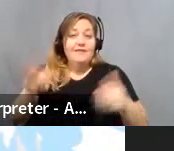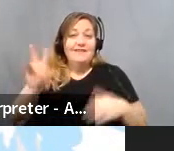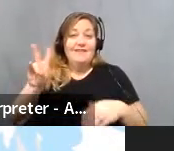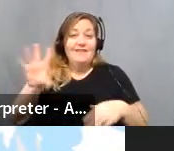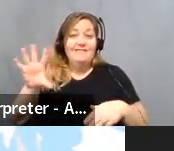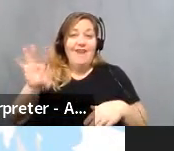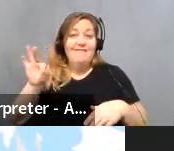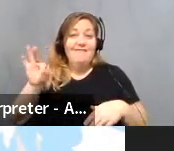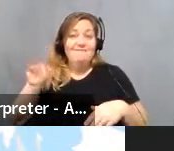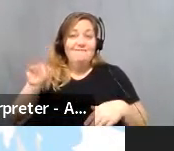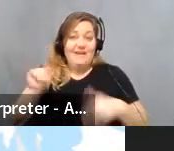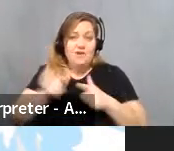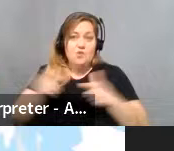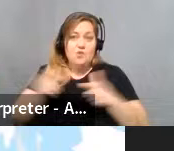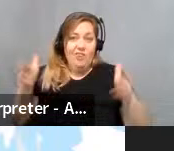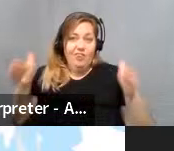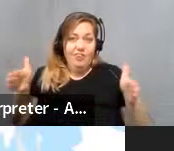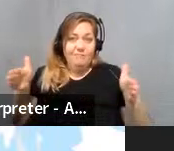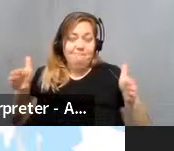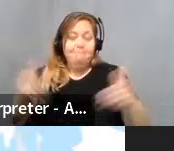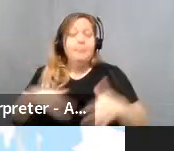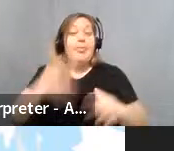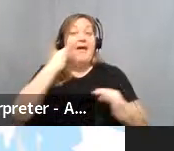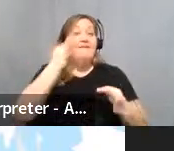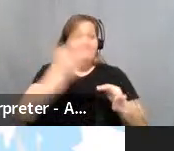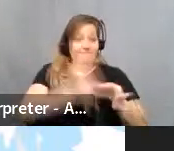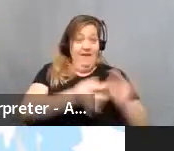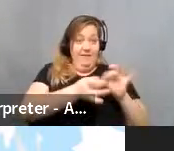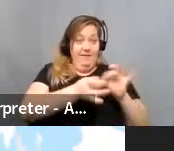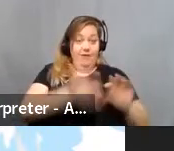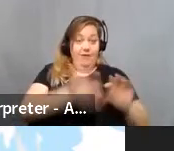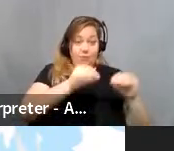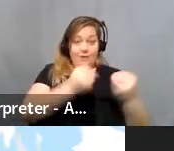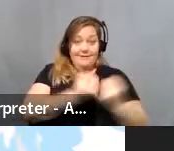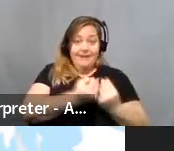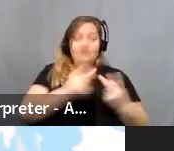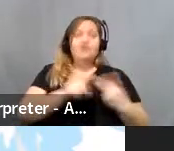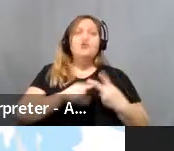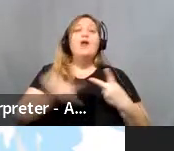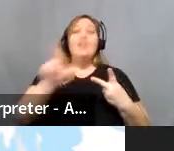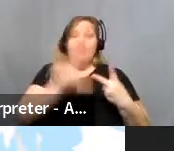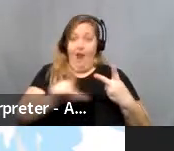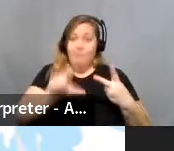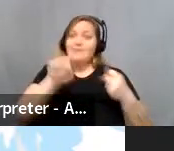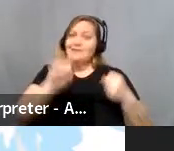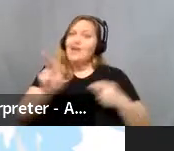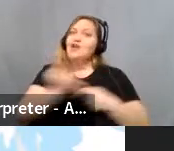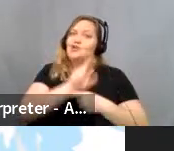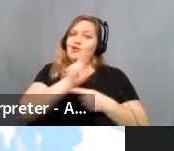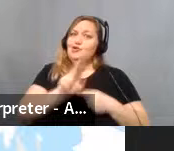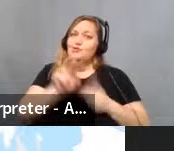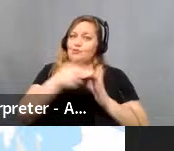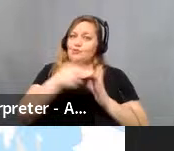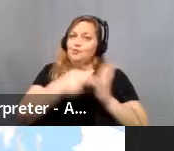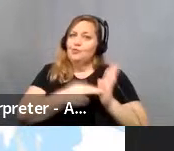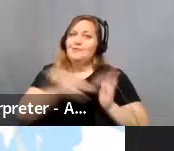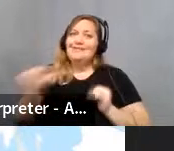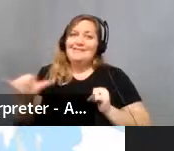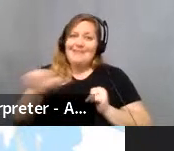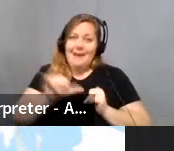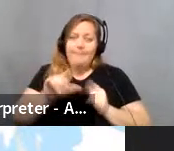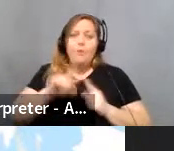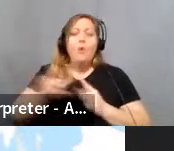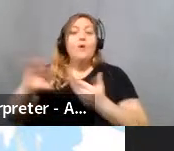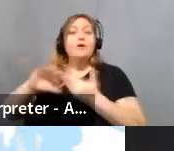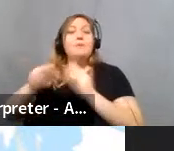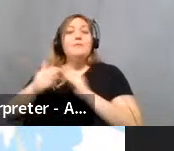Community facilities, like faith-based organizations or libraries, could also use these rules throughout the city on sites over 5,000 square feet where a community